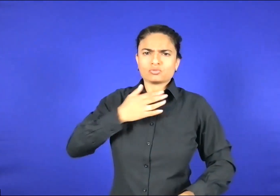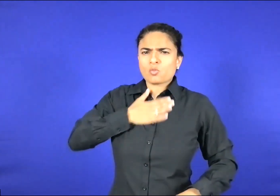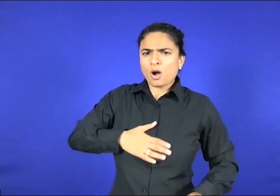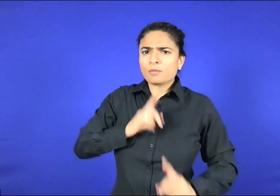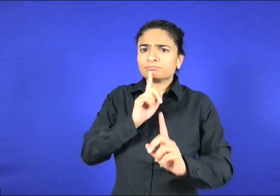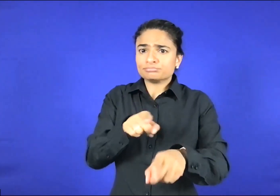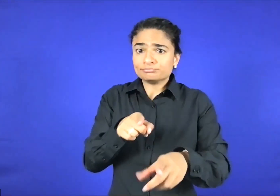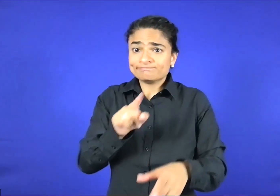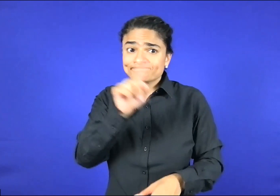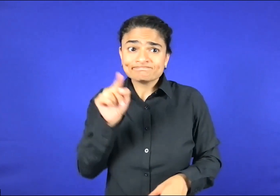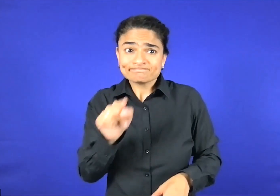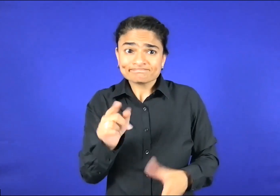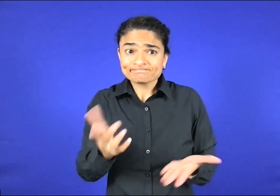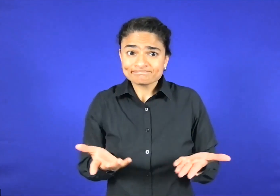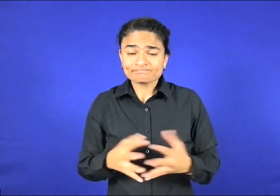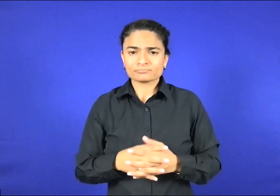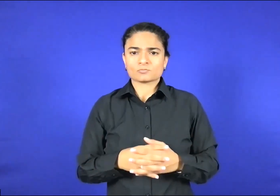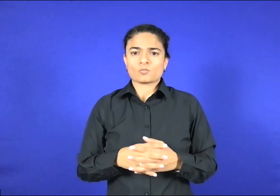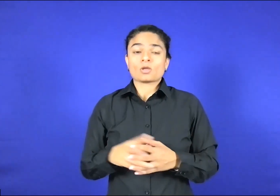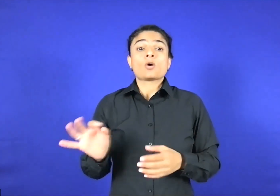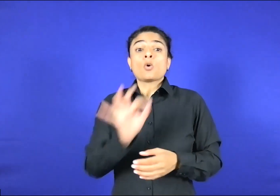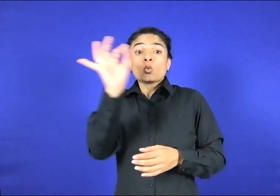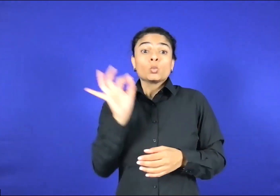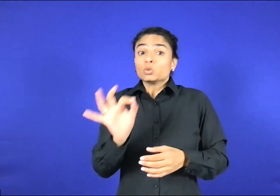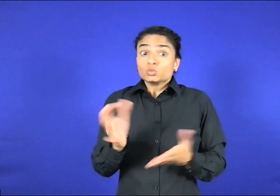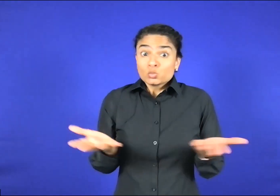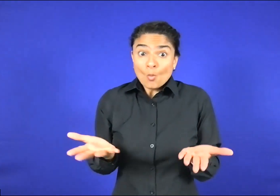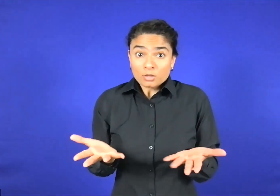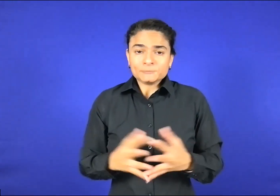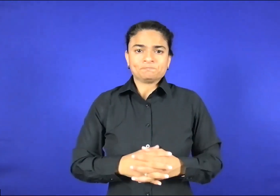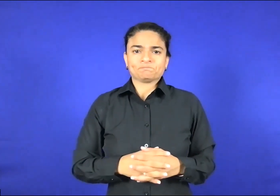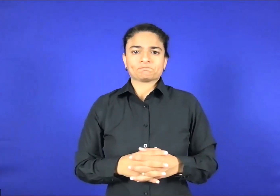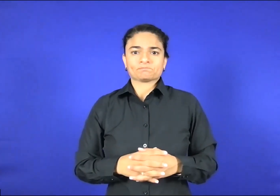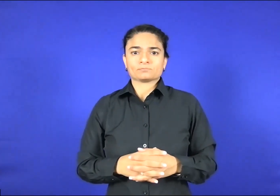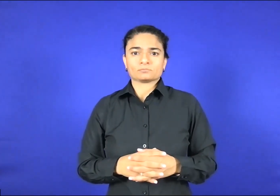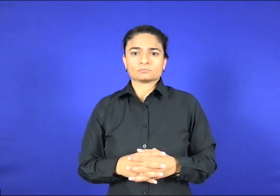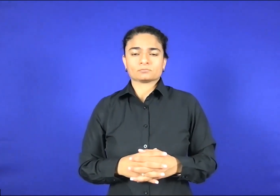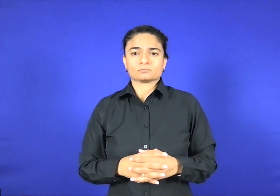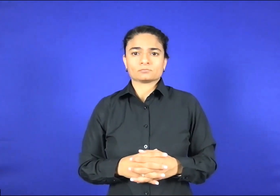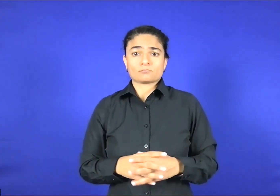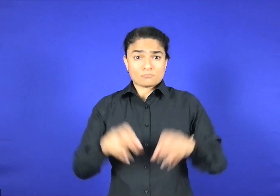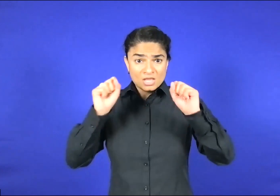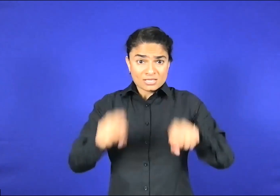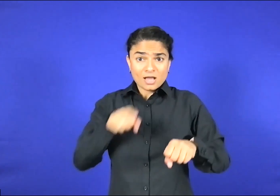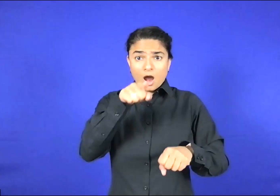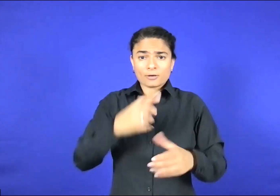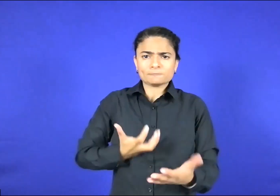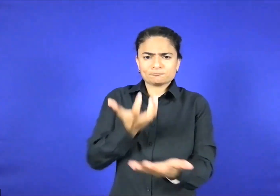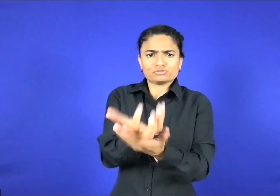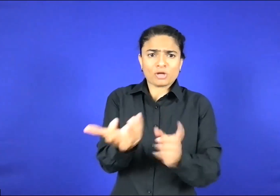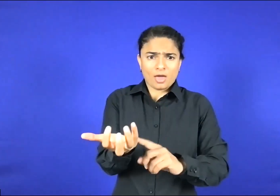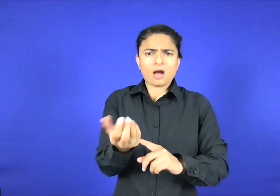data privacy on data sharing to other government agencies and offices, and how it